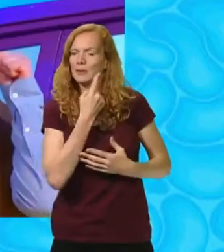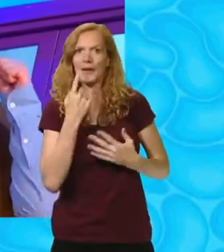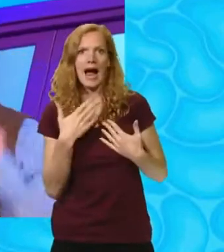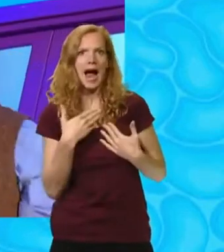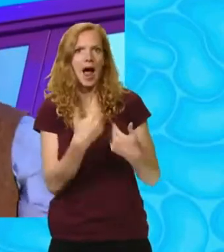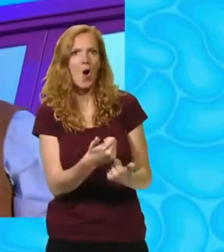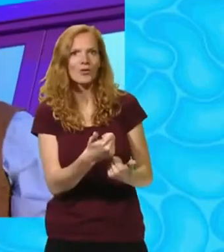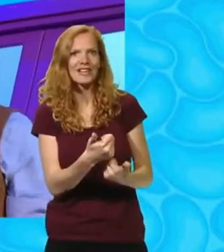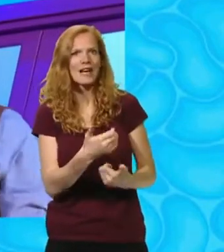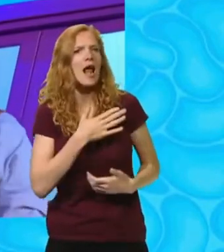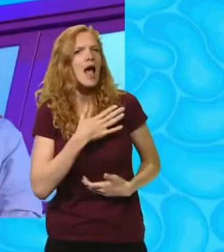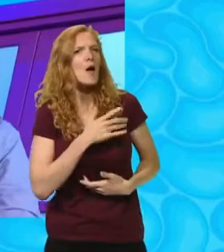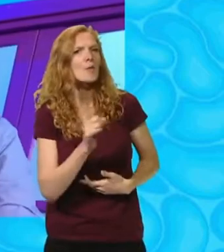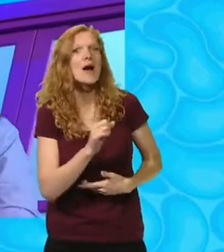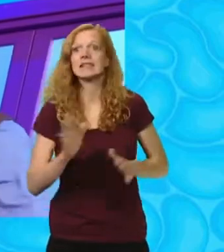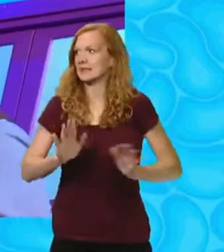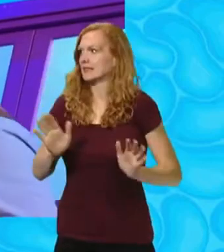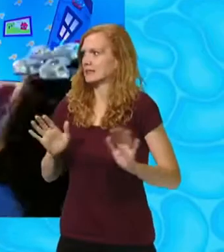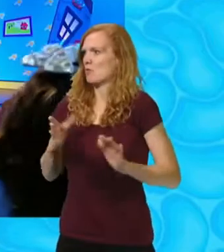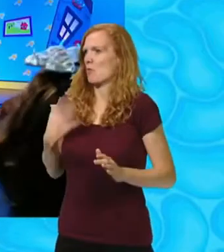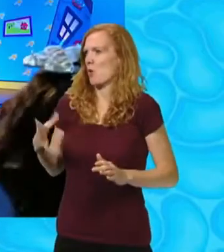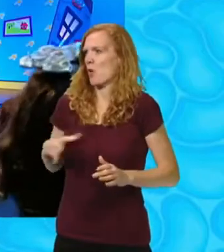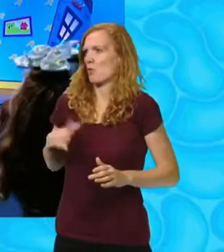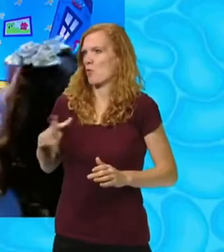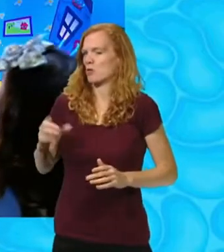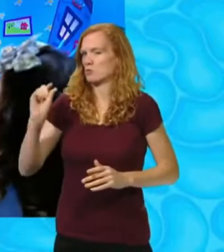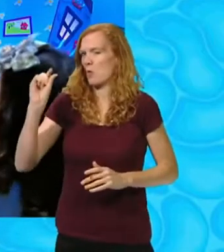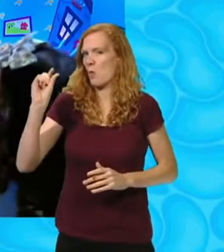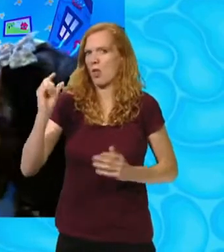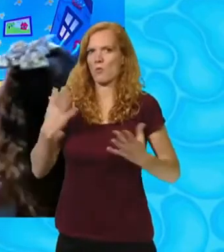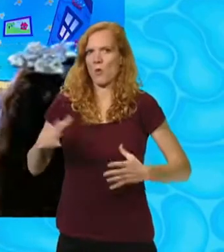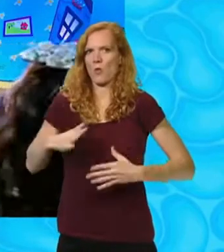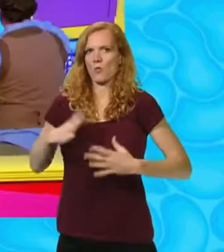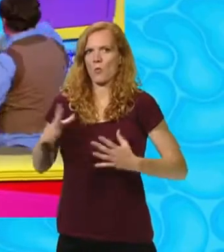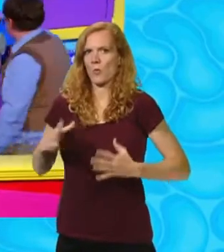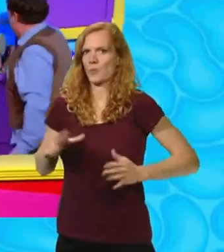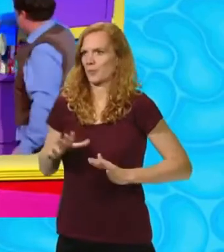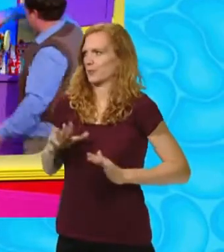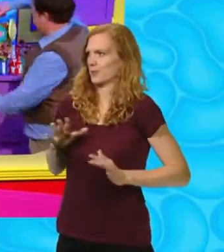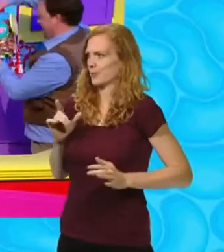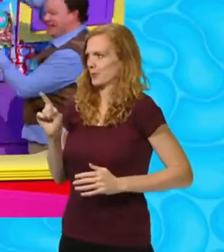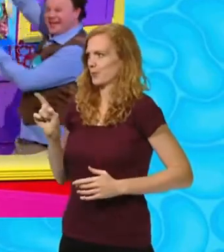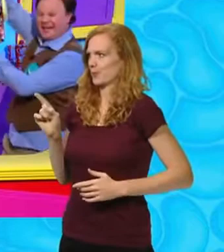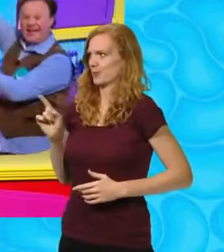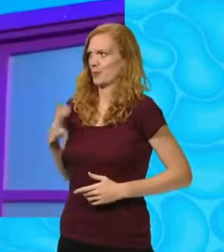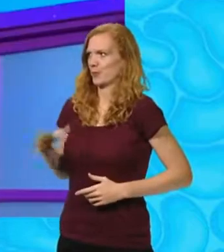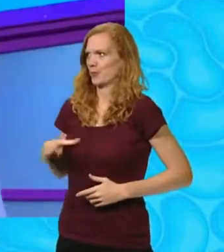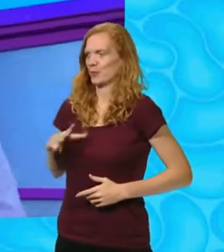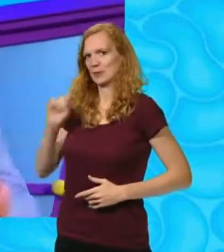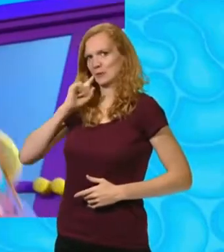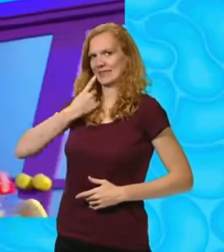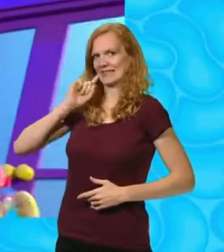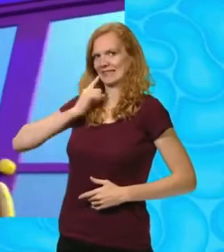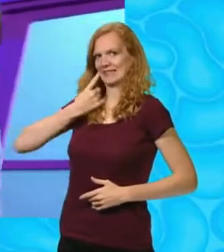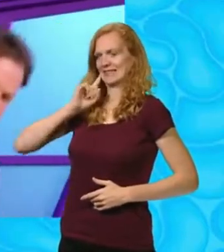very small, Robert. How about that huge jar of sweets over there? Whoa,